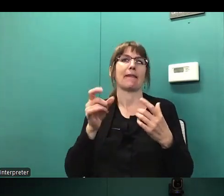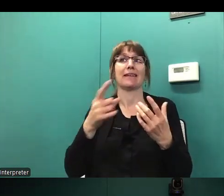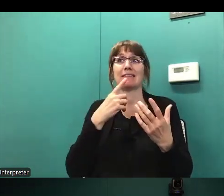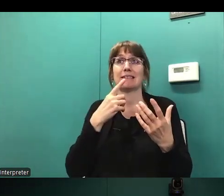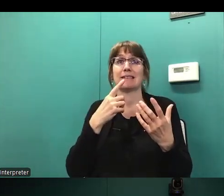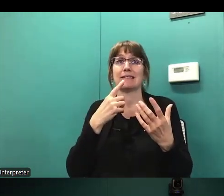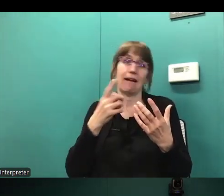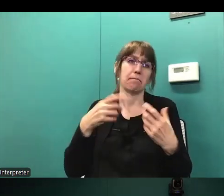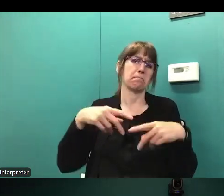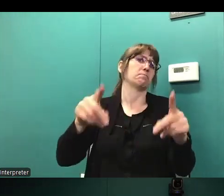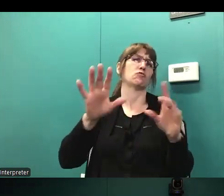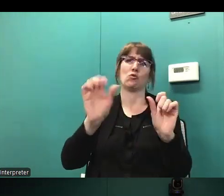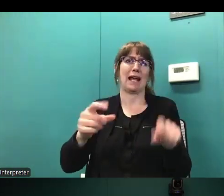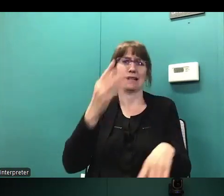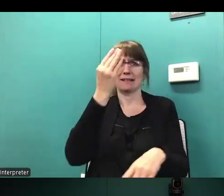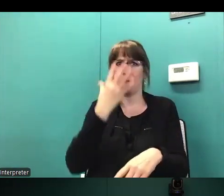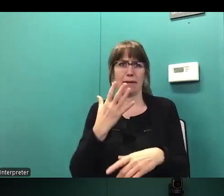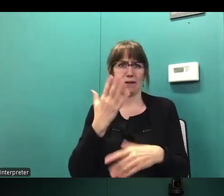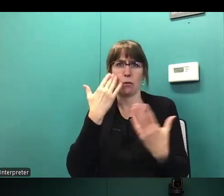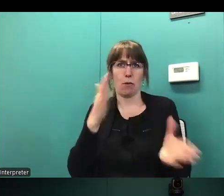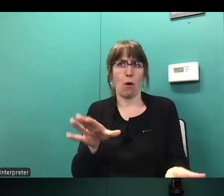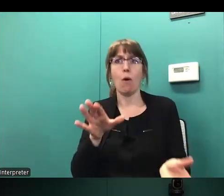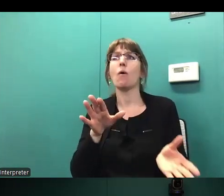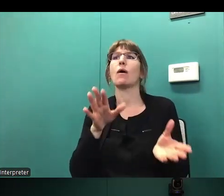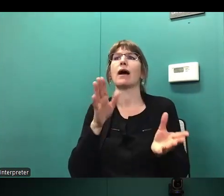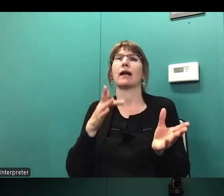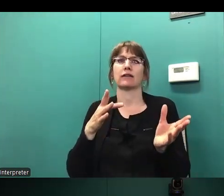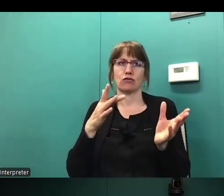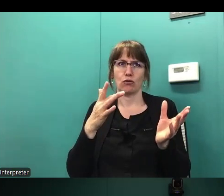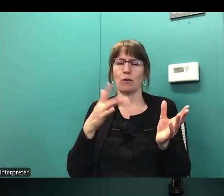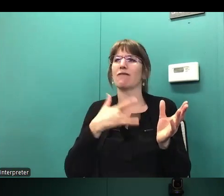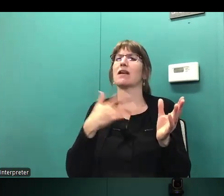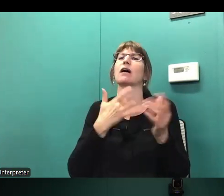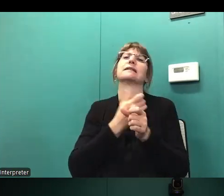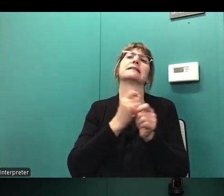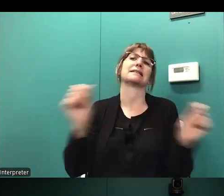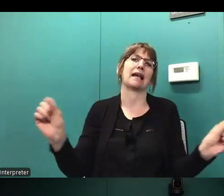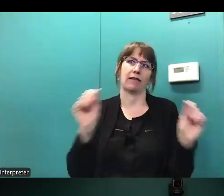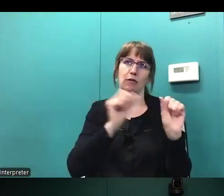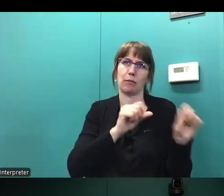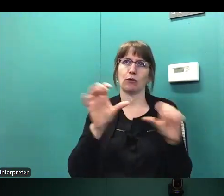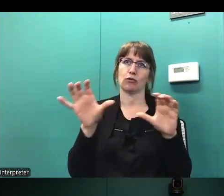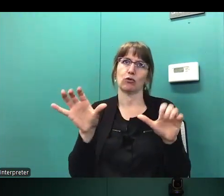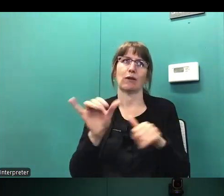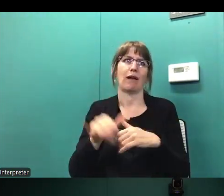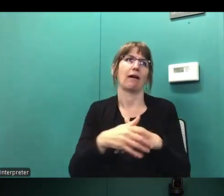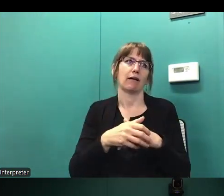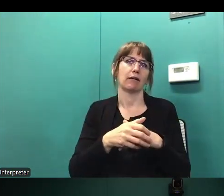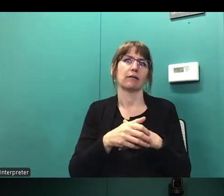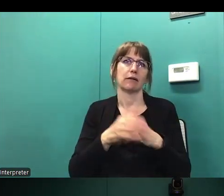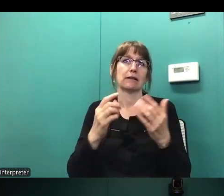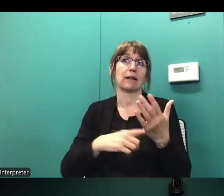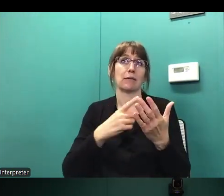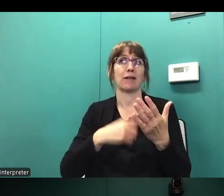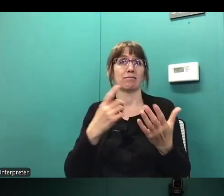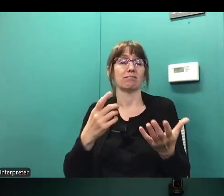know. And like teaching them that to always feel safe to be able to say that. And sometimes it does take some time